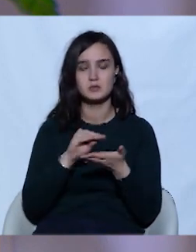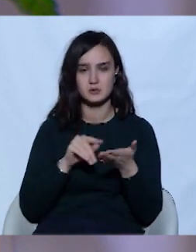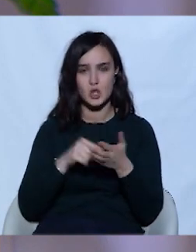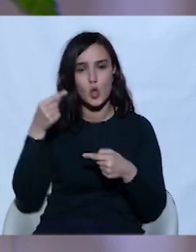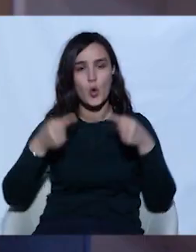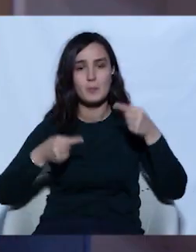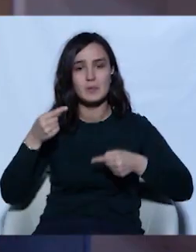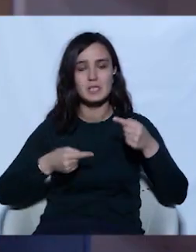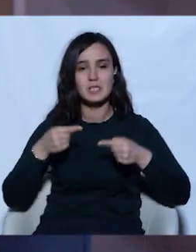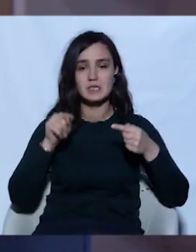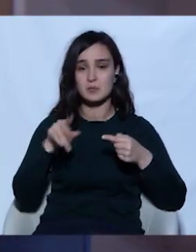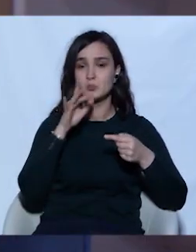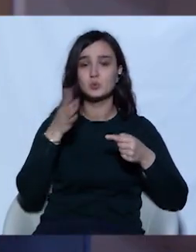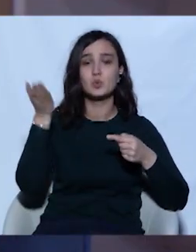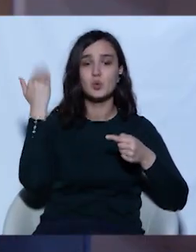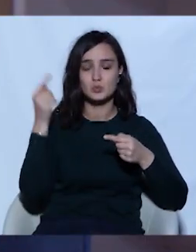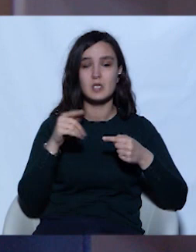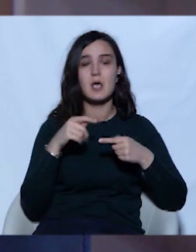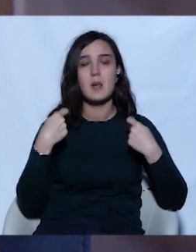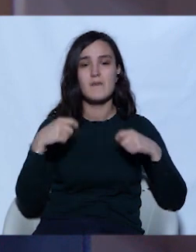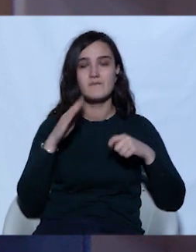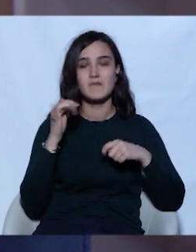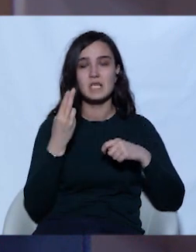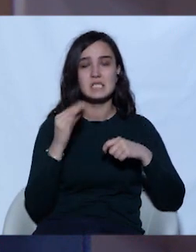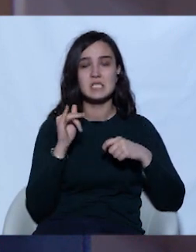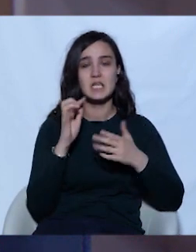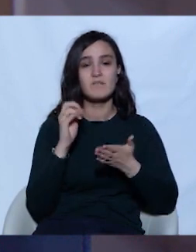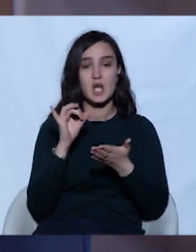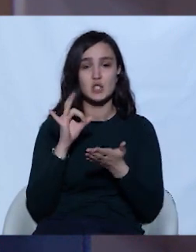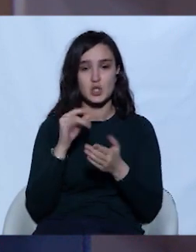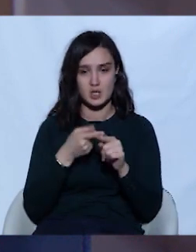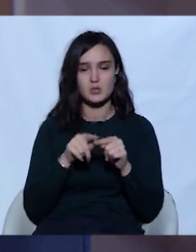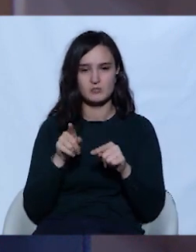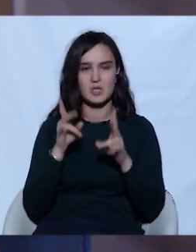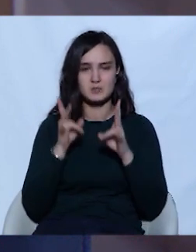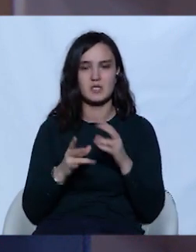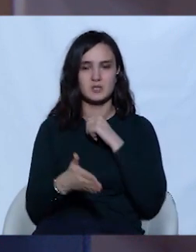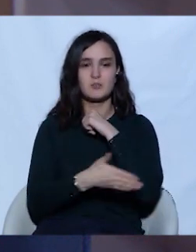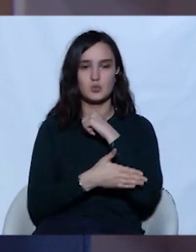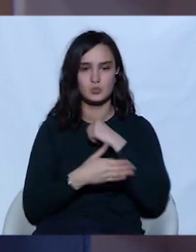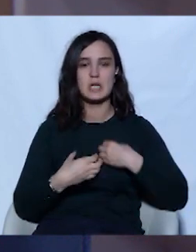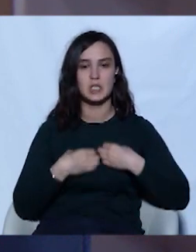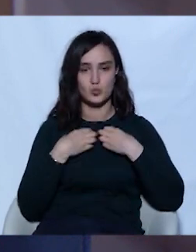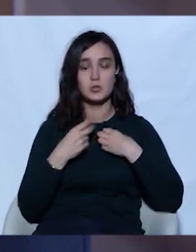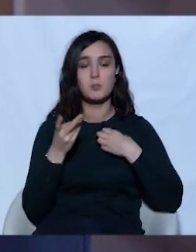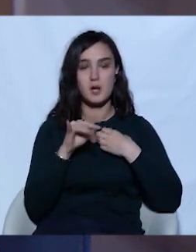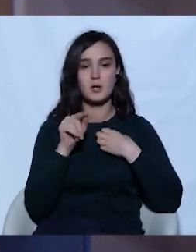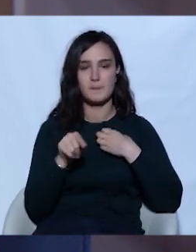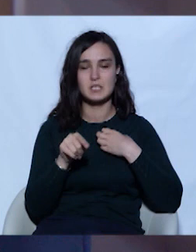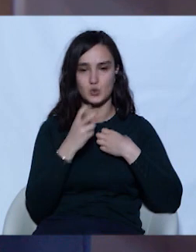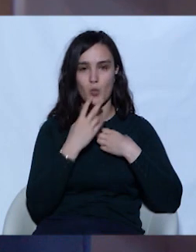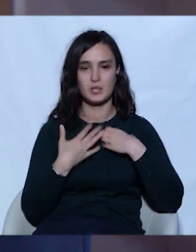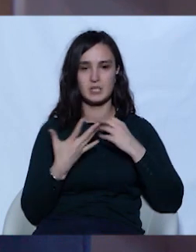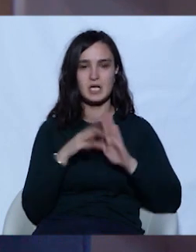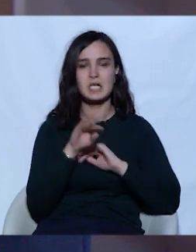misadventures. After successfully introducing 2 people who ended up marrying each other, Emma